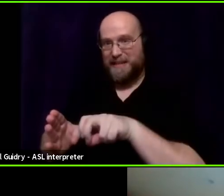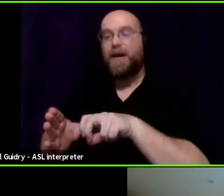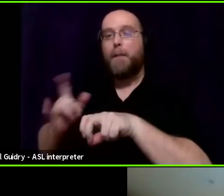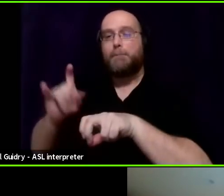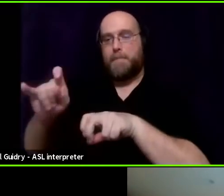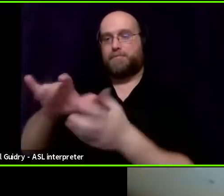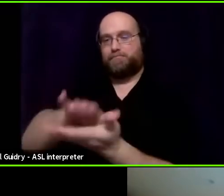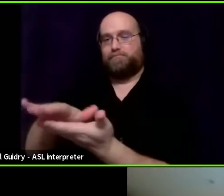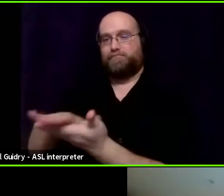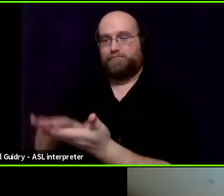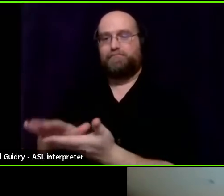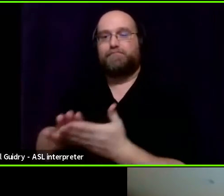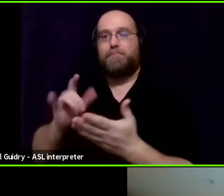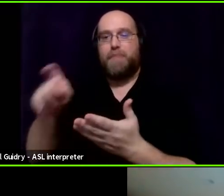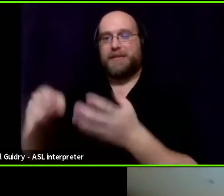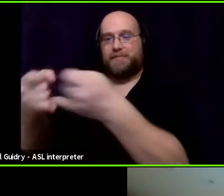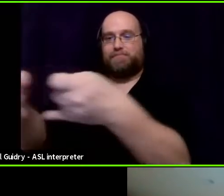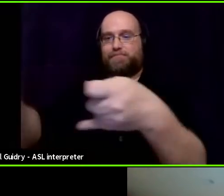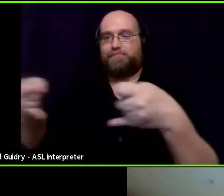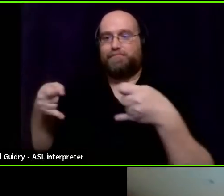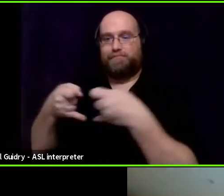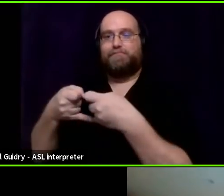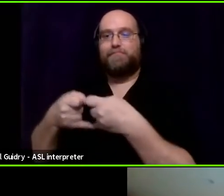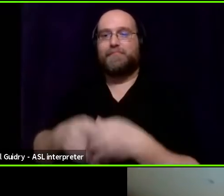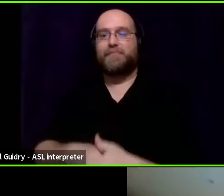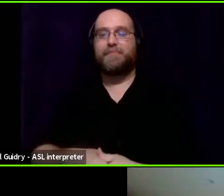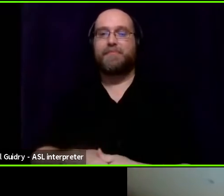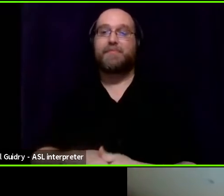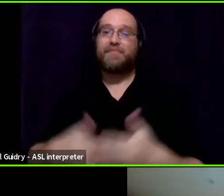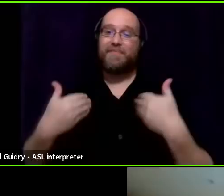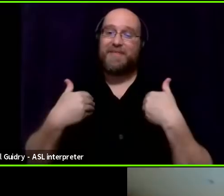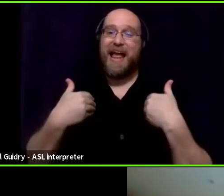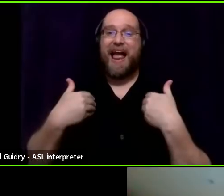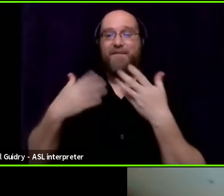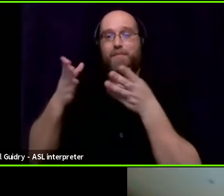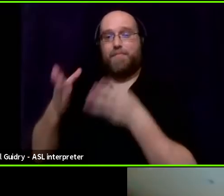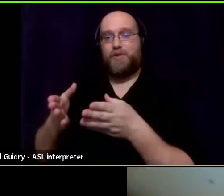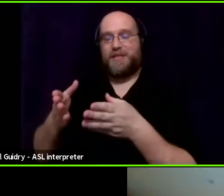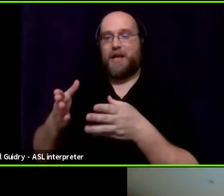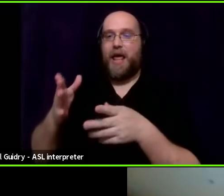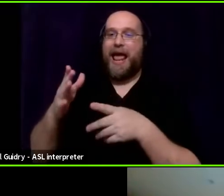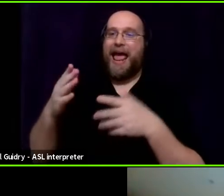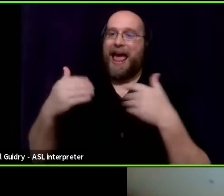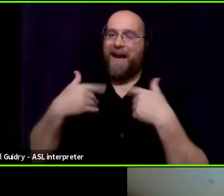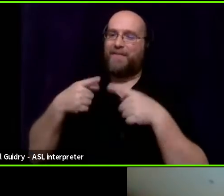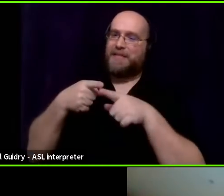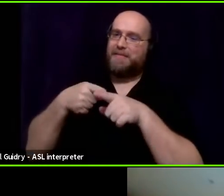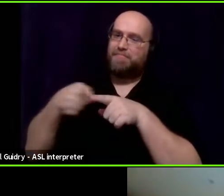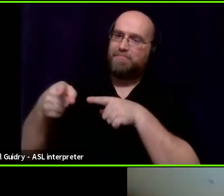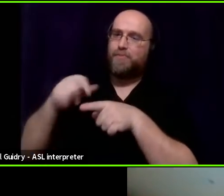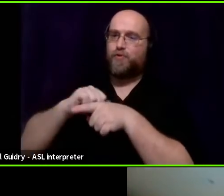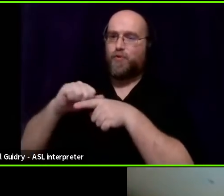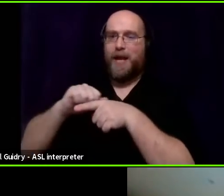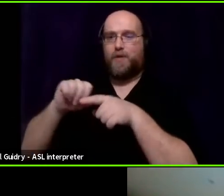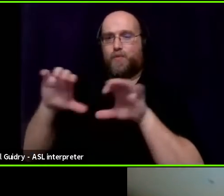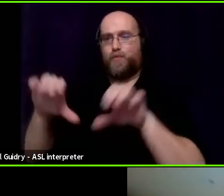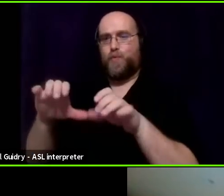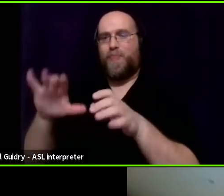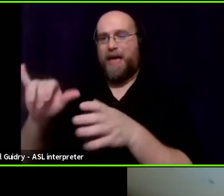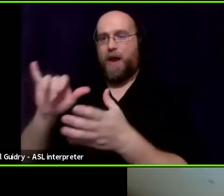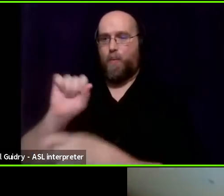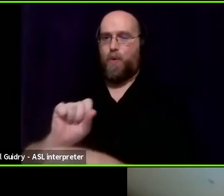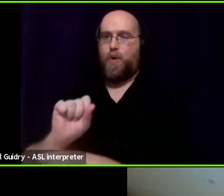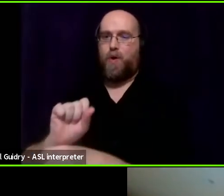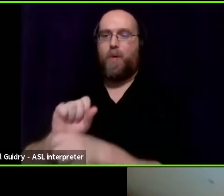there is somebody there who's trained and specifically assigned to that work and knows what to do then.